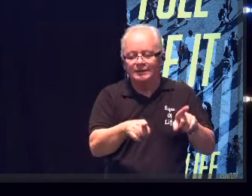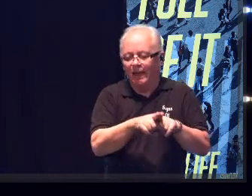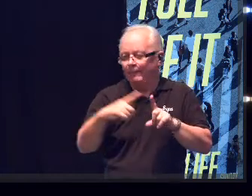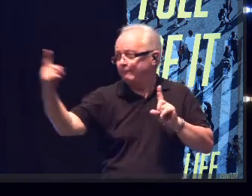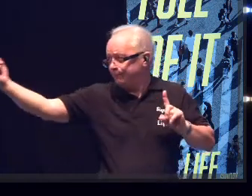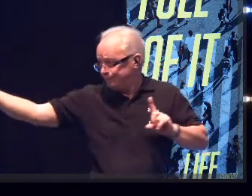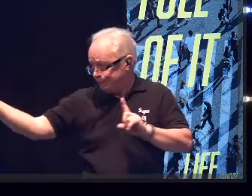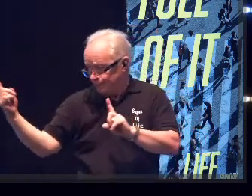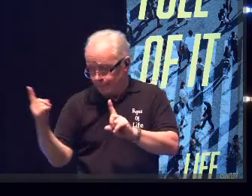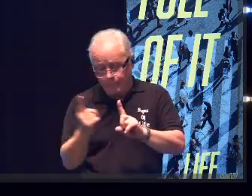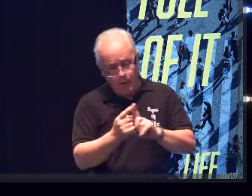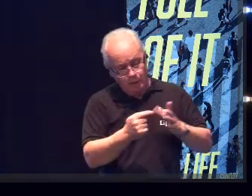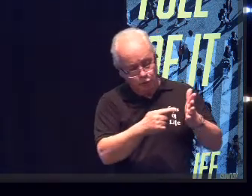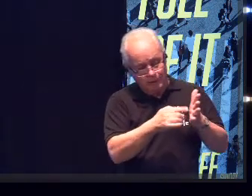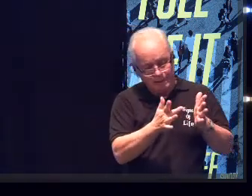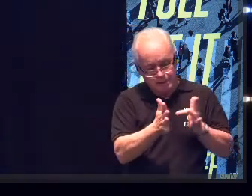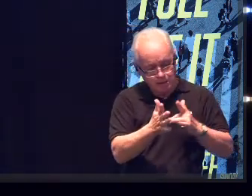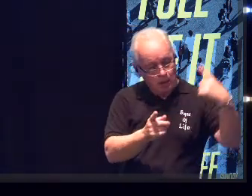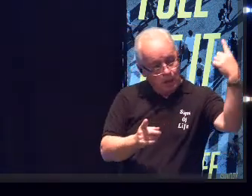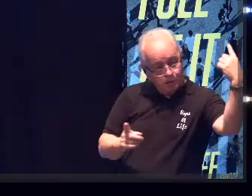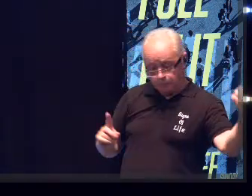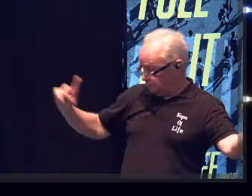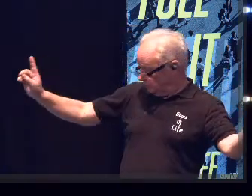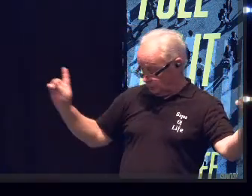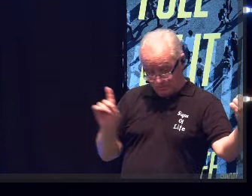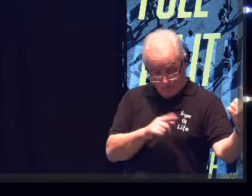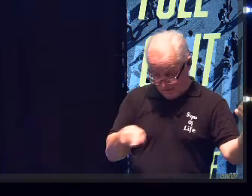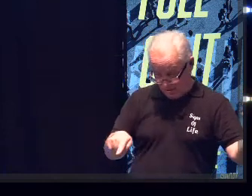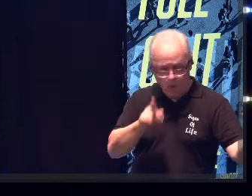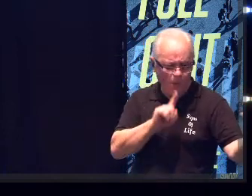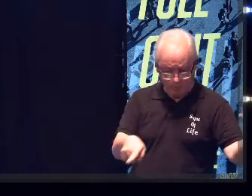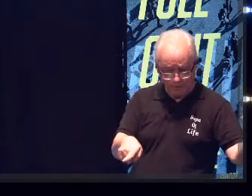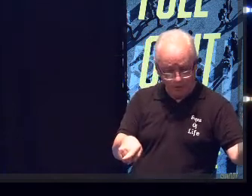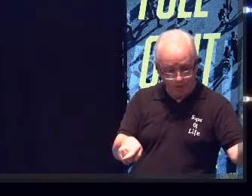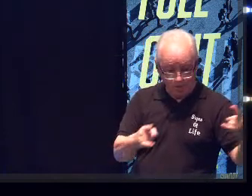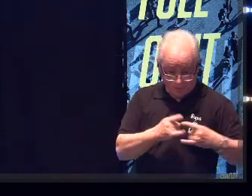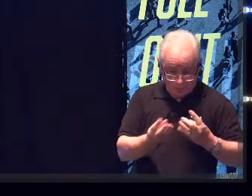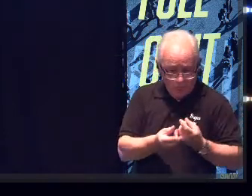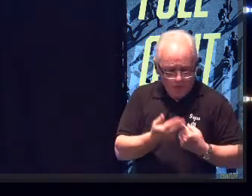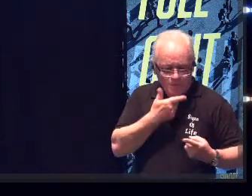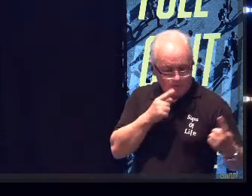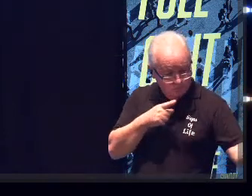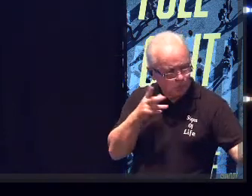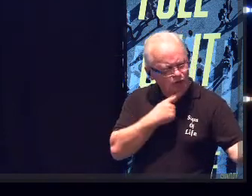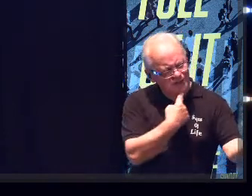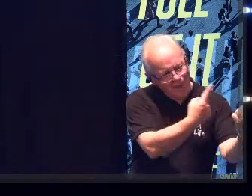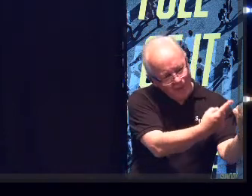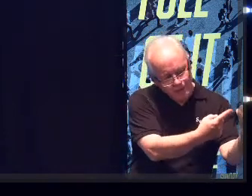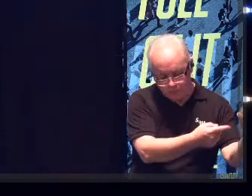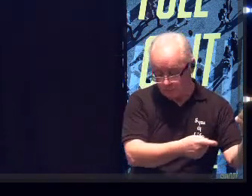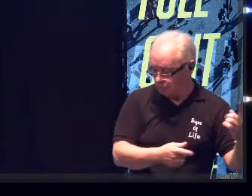truth? Well, then kill her. Kill her. That's what the law says. Or are you going to choose grace and